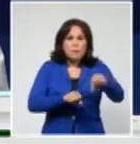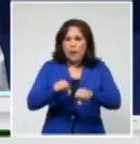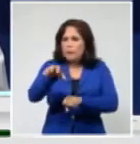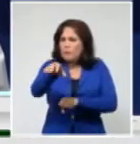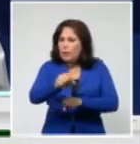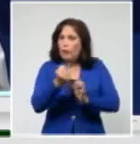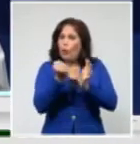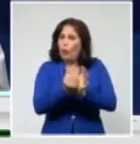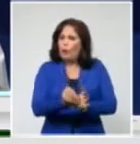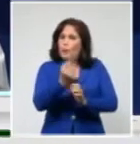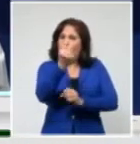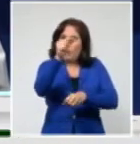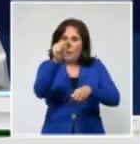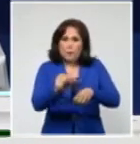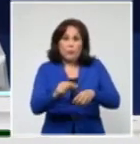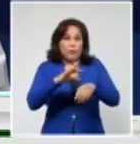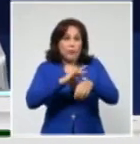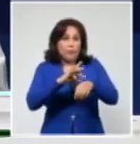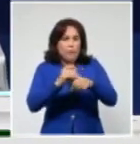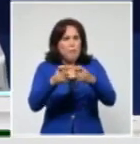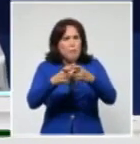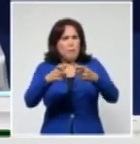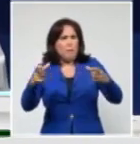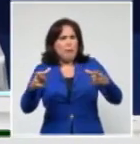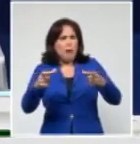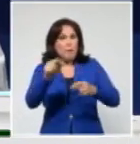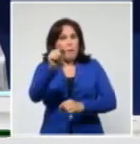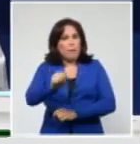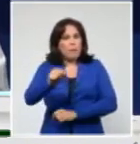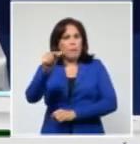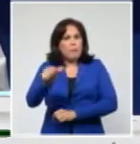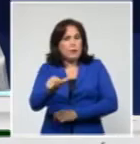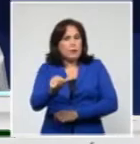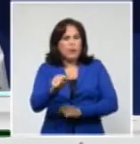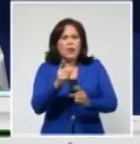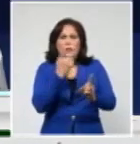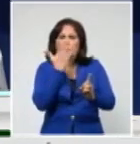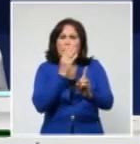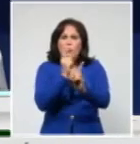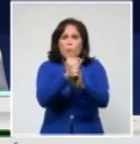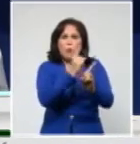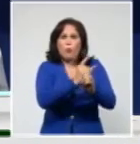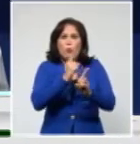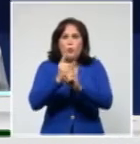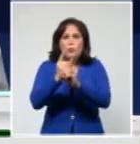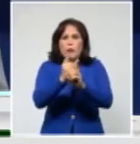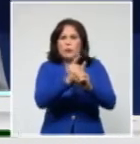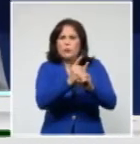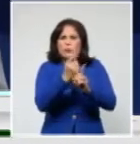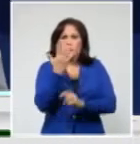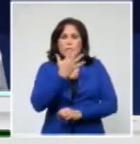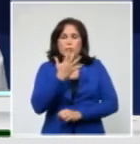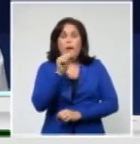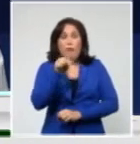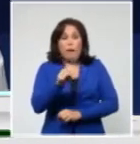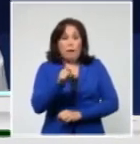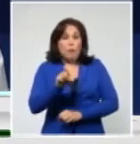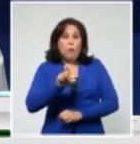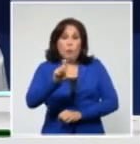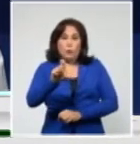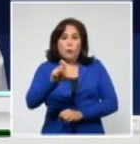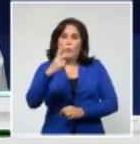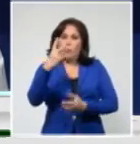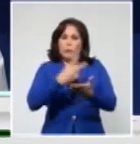yet to be determined. The source of infection in 56 cases, therefore, reported over the last 15